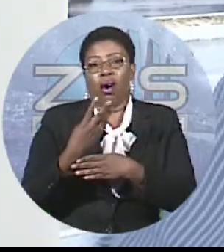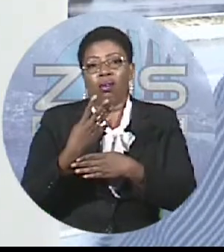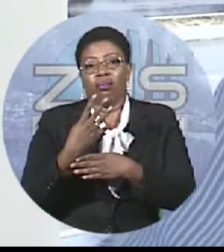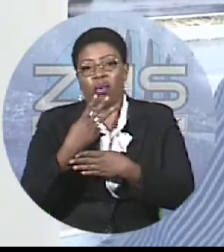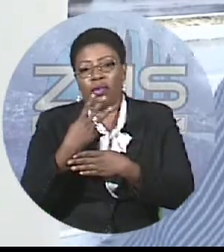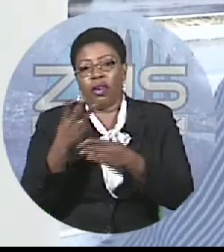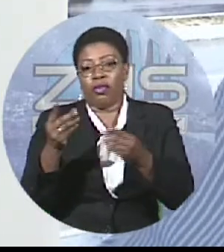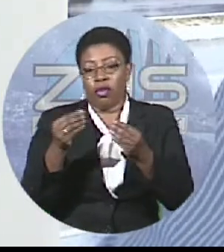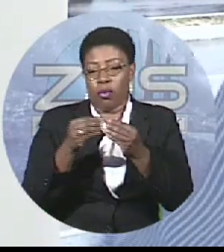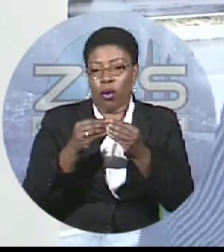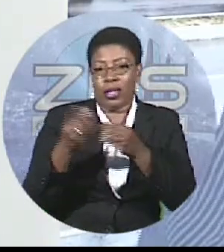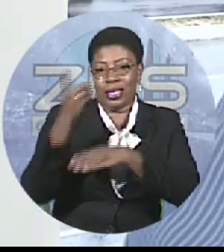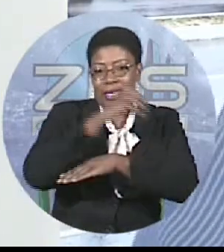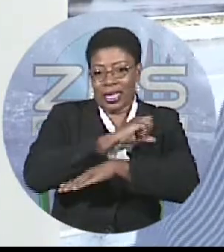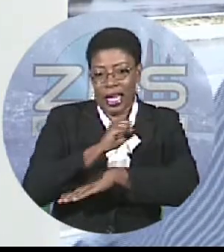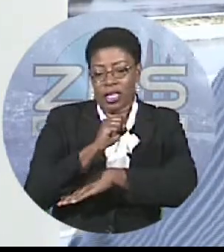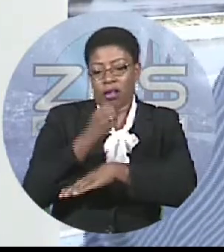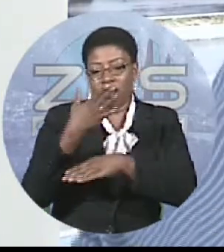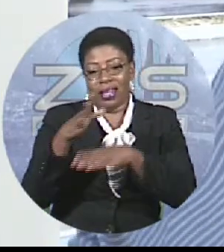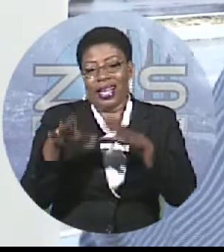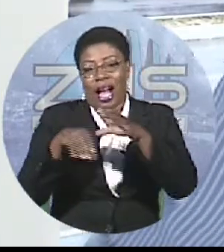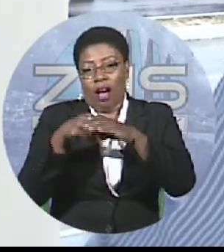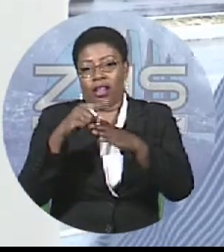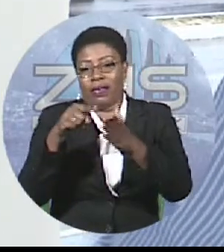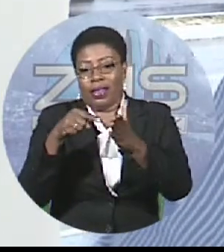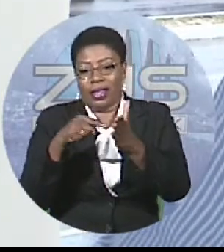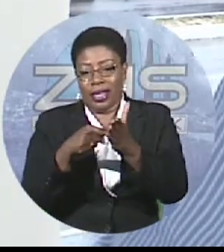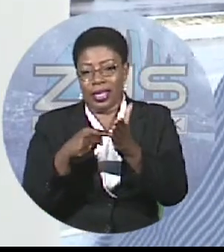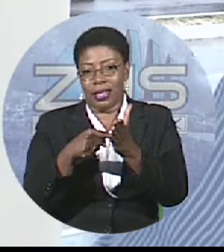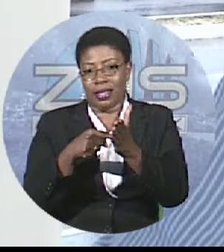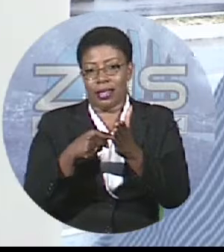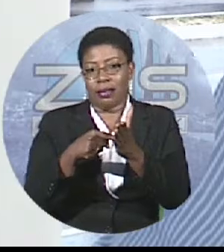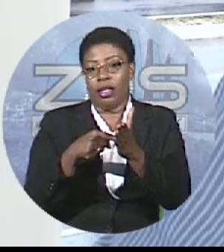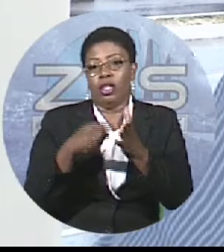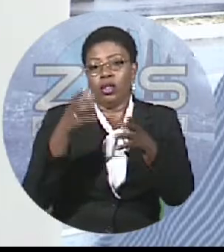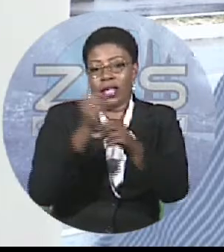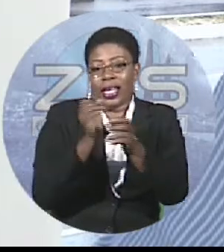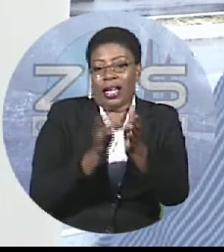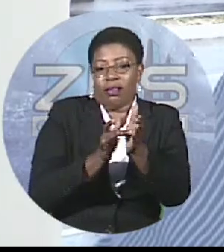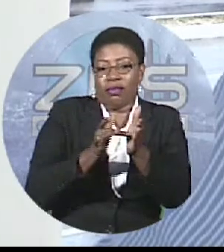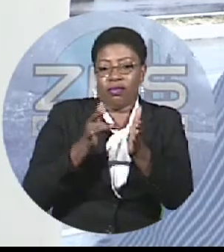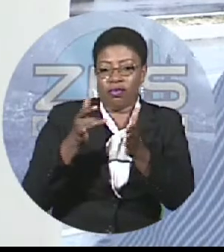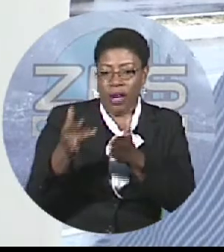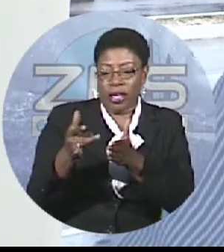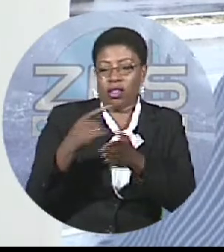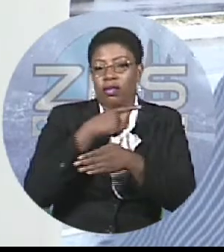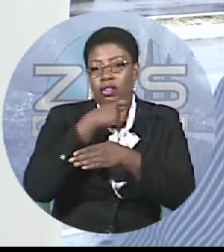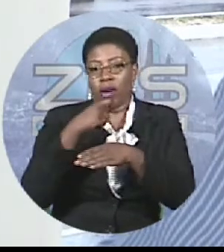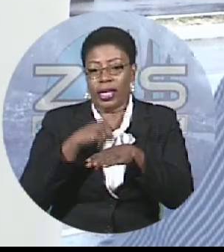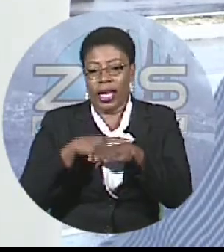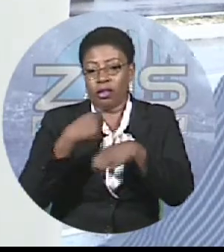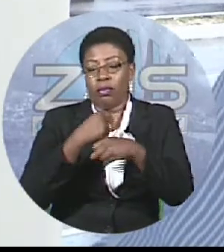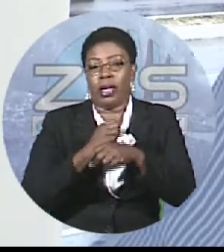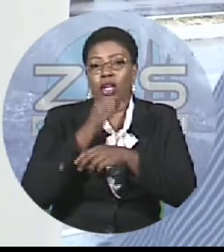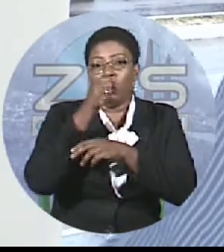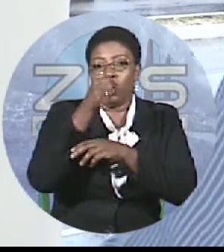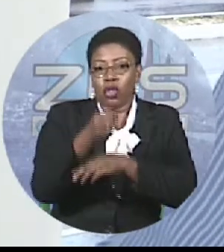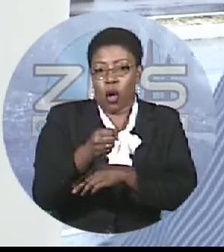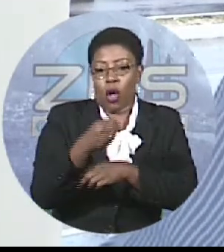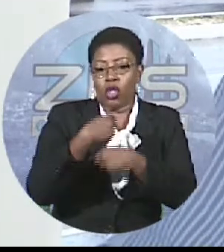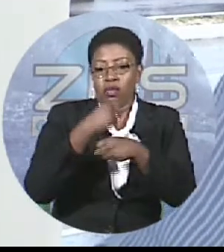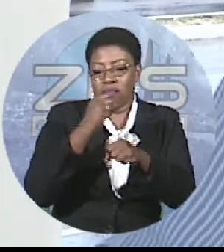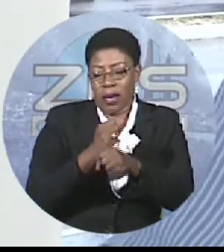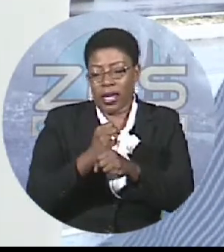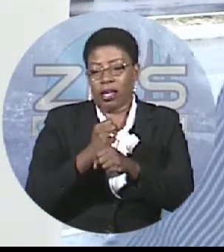for a few more days. But once we get out of this, one should take advantage of the dry period to make sure that you make